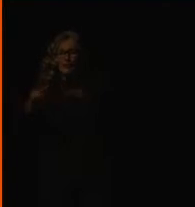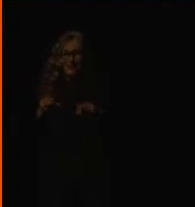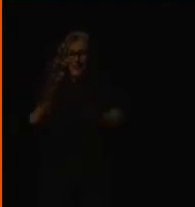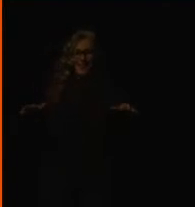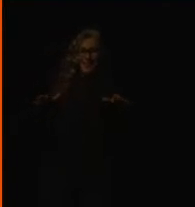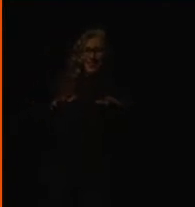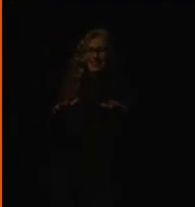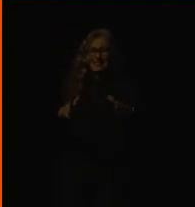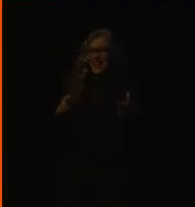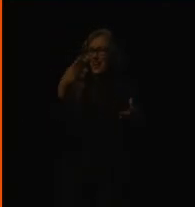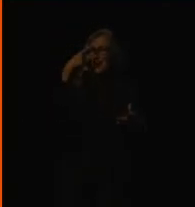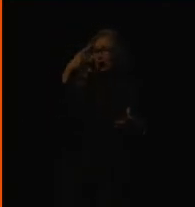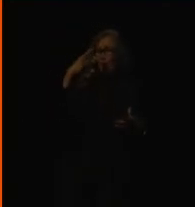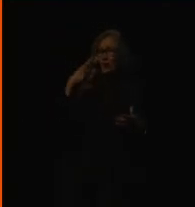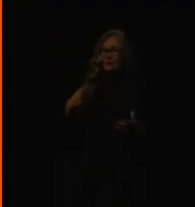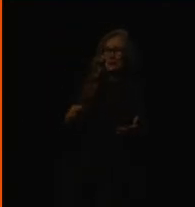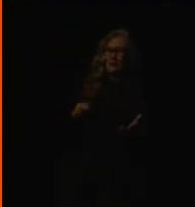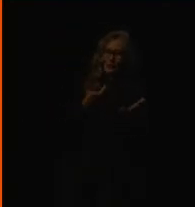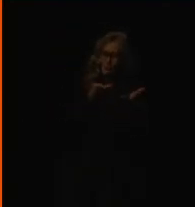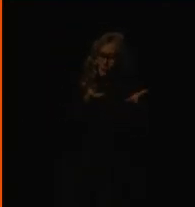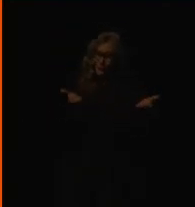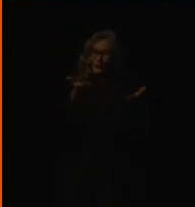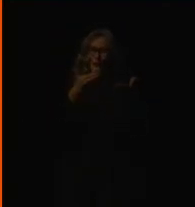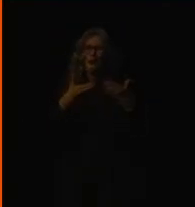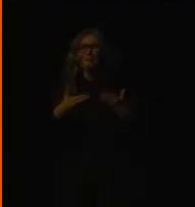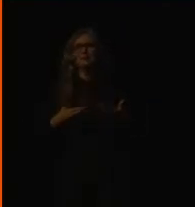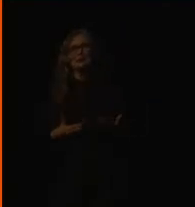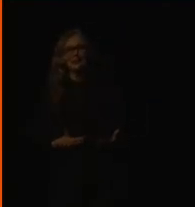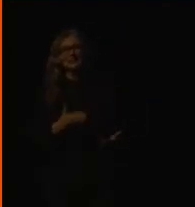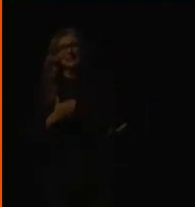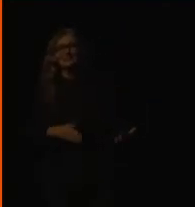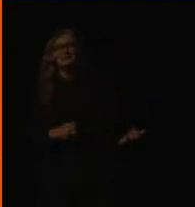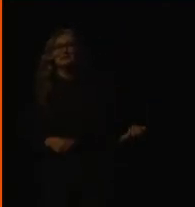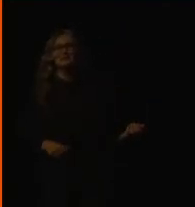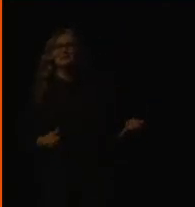waters, this land was made for you and me.